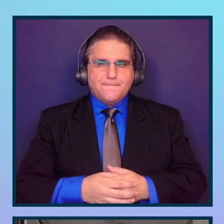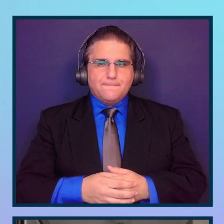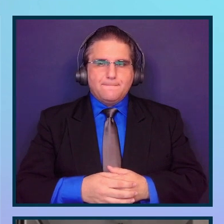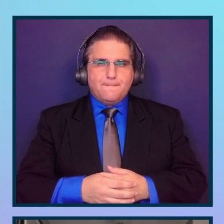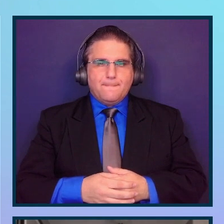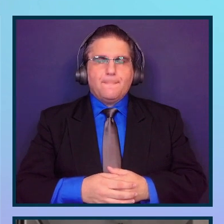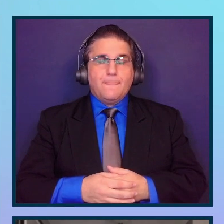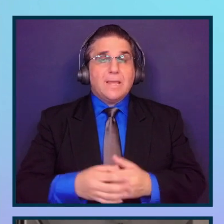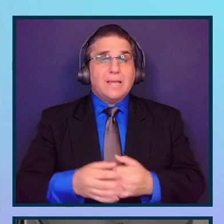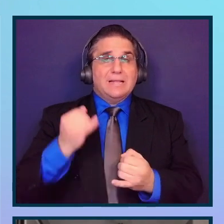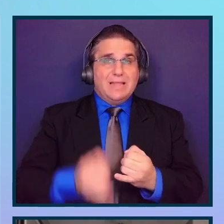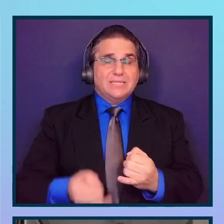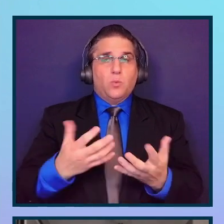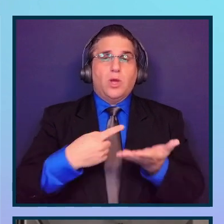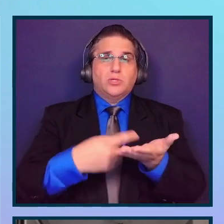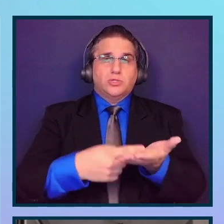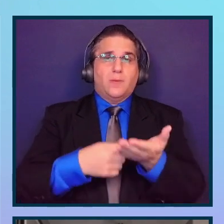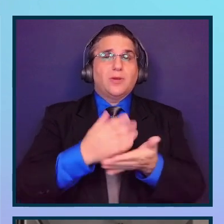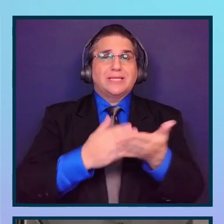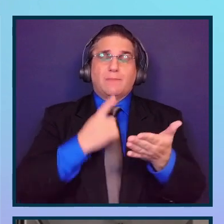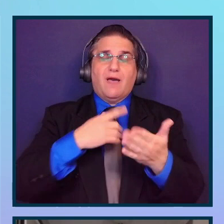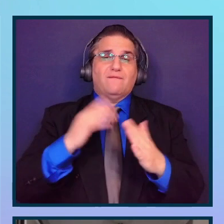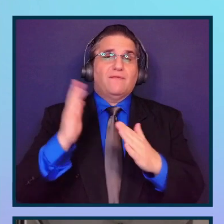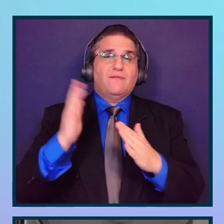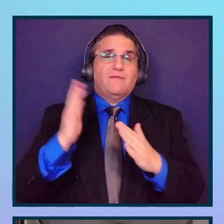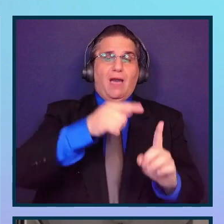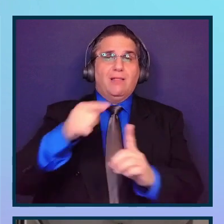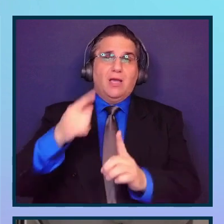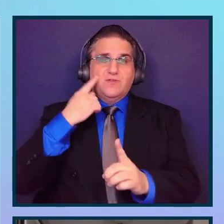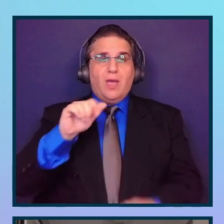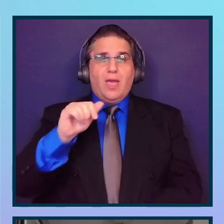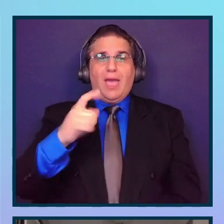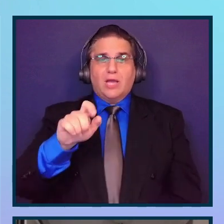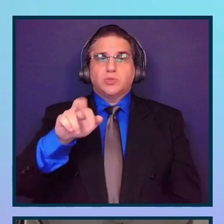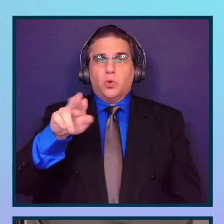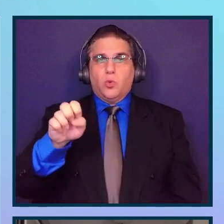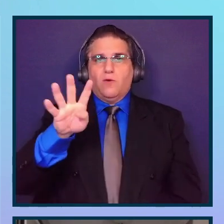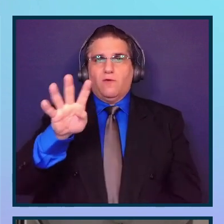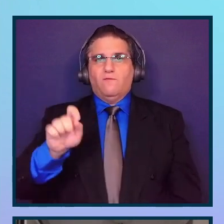Lastly, we want to talk about some of the highlights that we've done in Axe-Core 4.4.